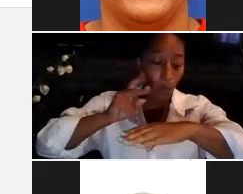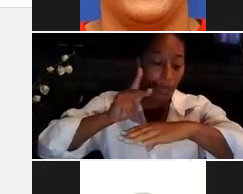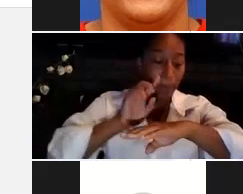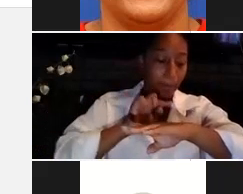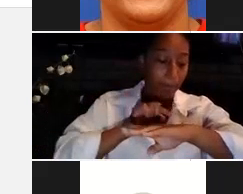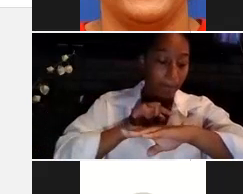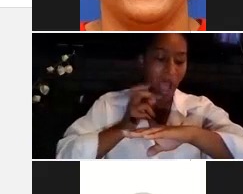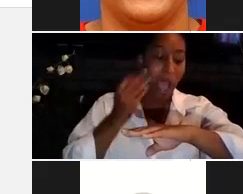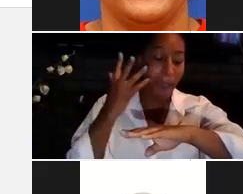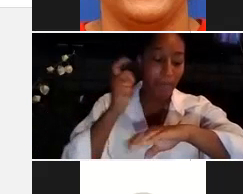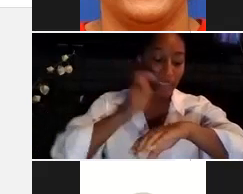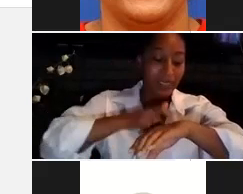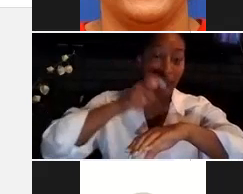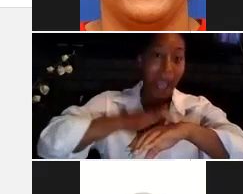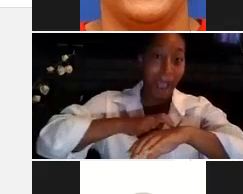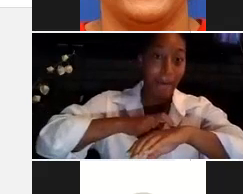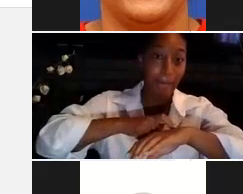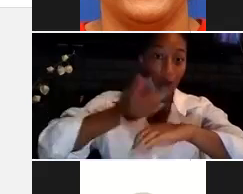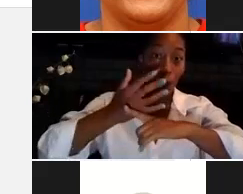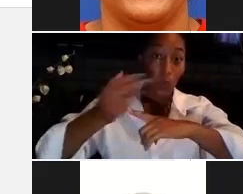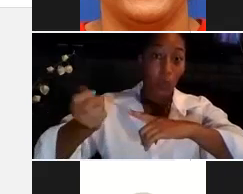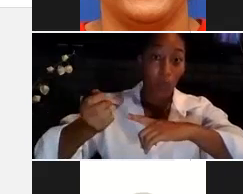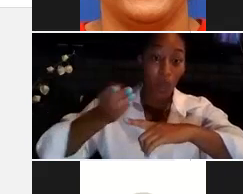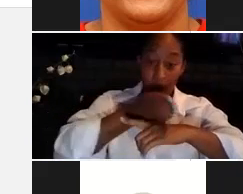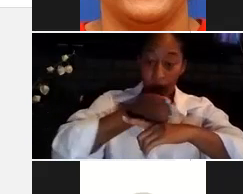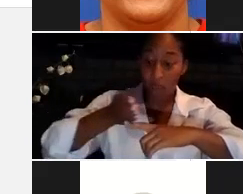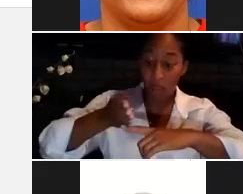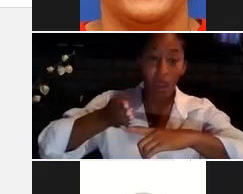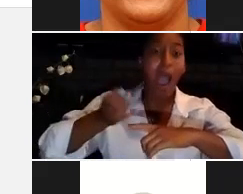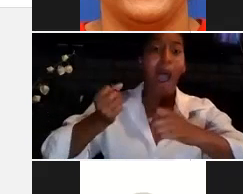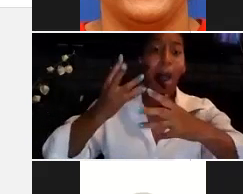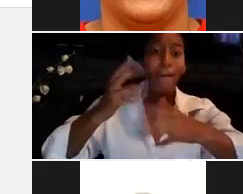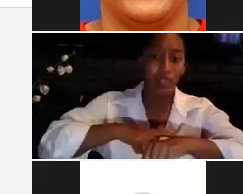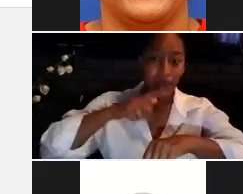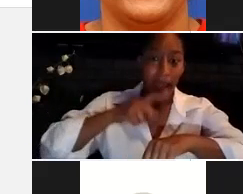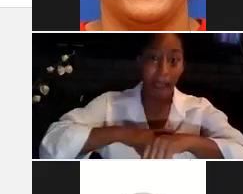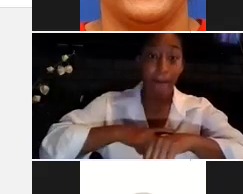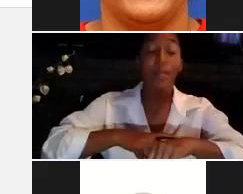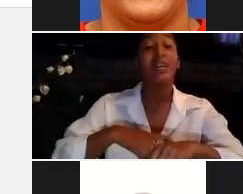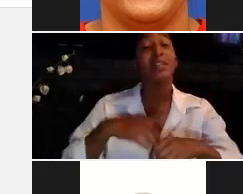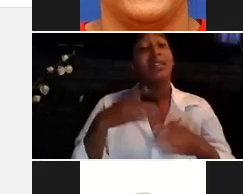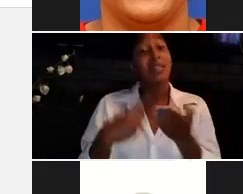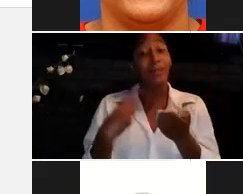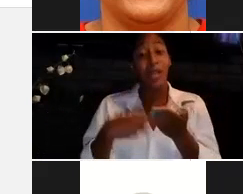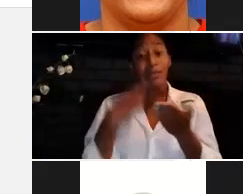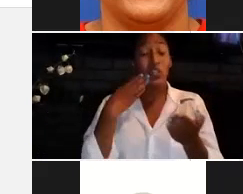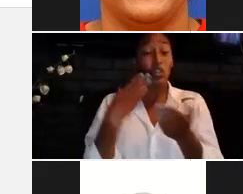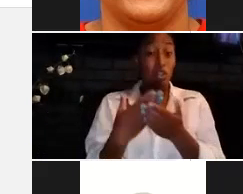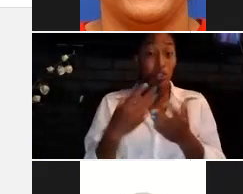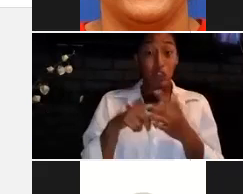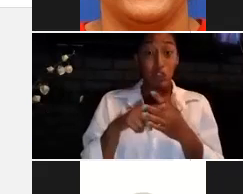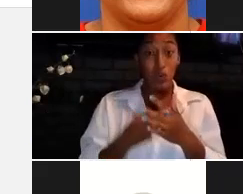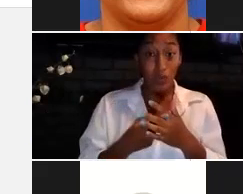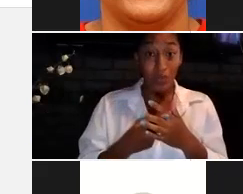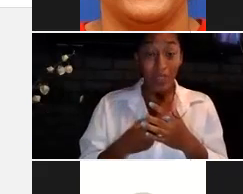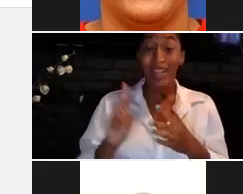so sometimes, it's convenient to use our starting time as 0. And in that case, if our starting time is